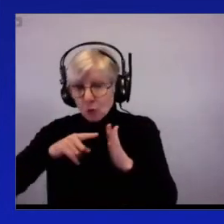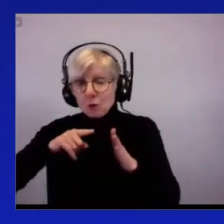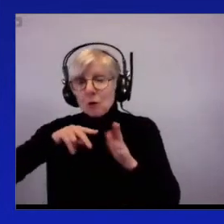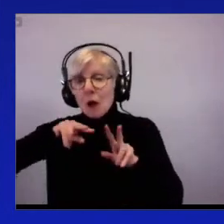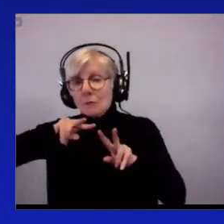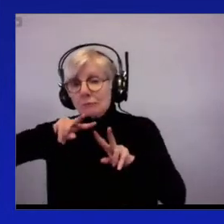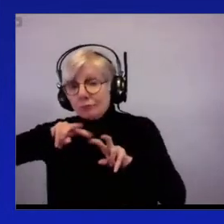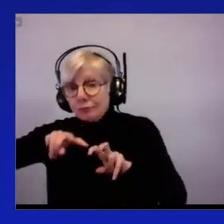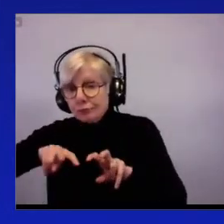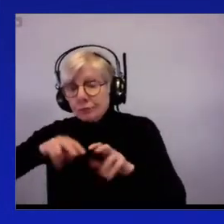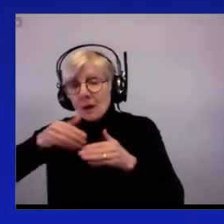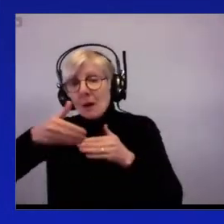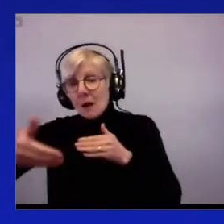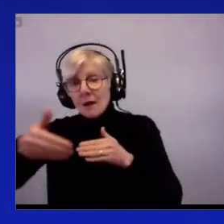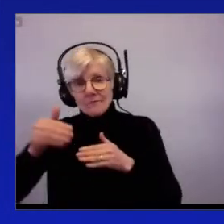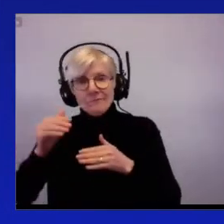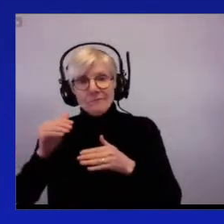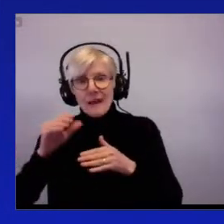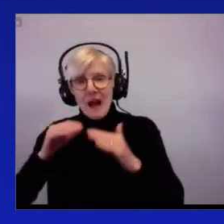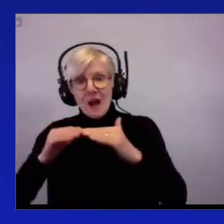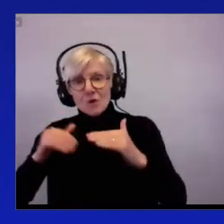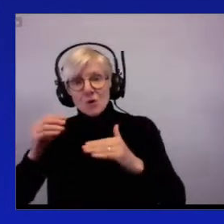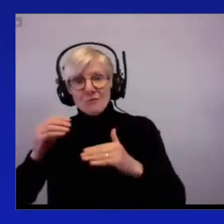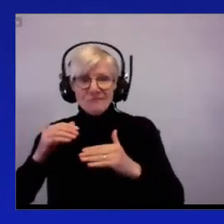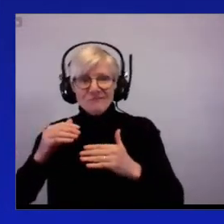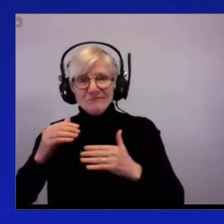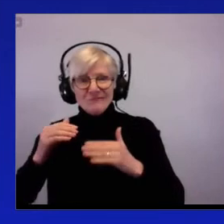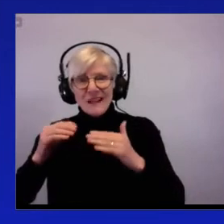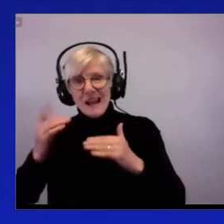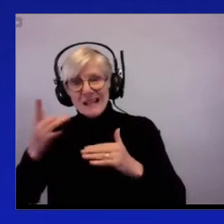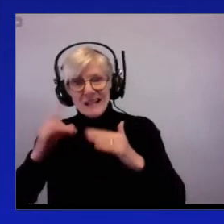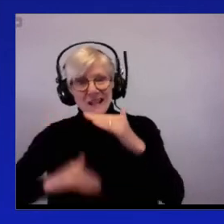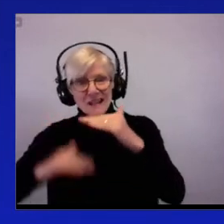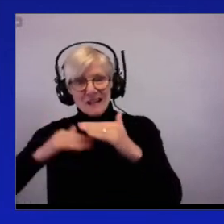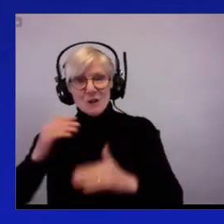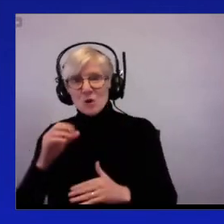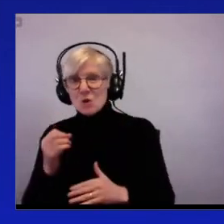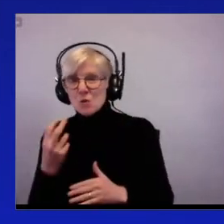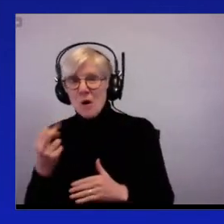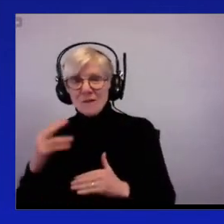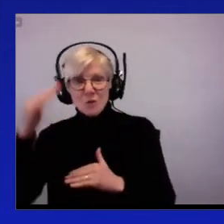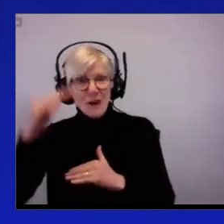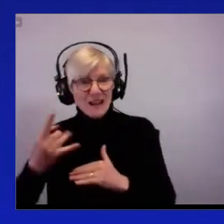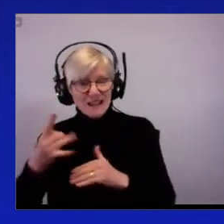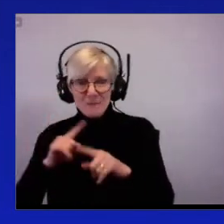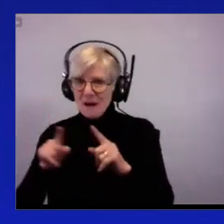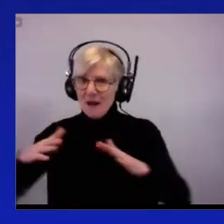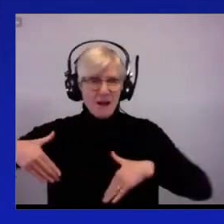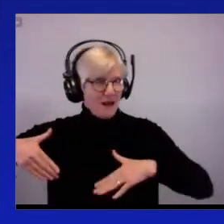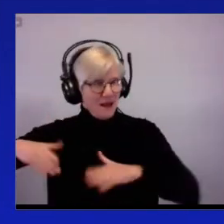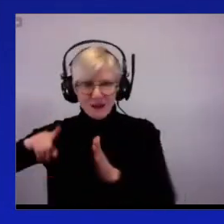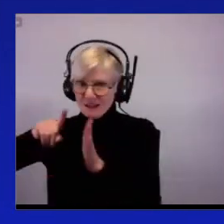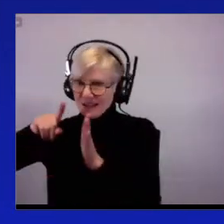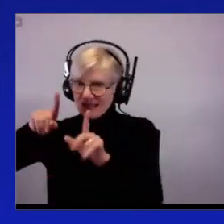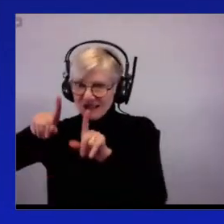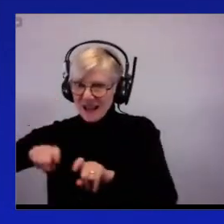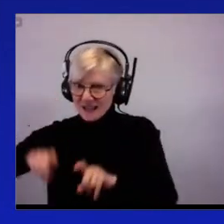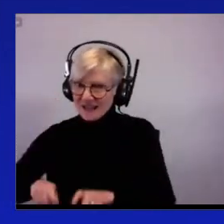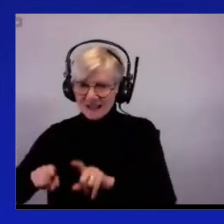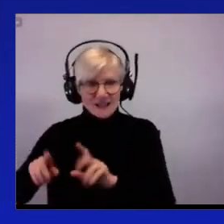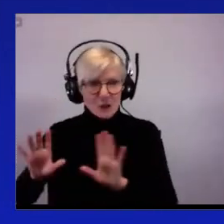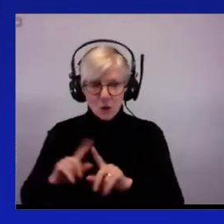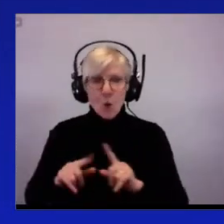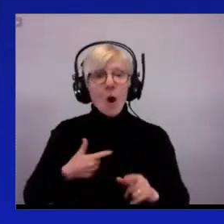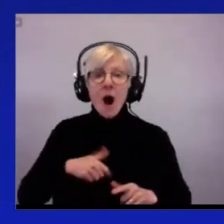not a population eligible for the immunization. And, we do want to protect those